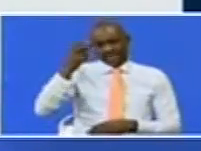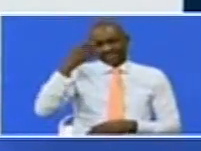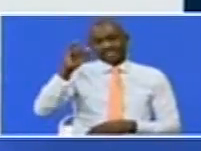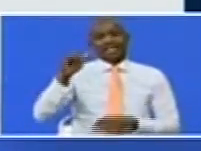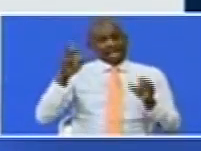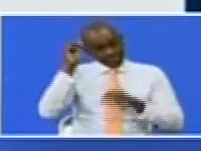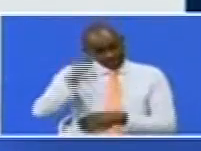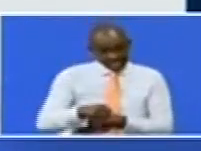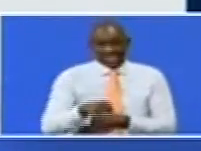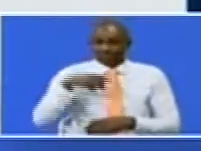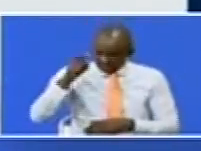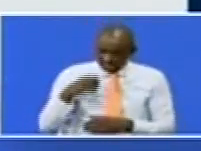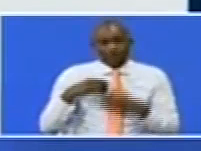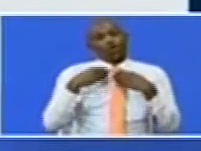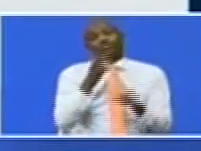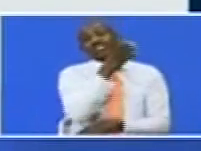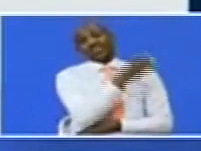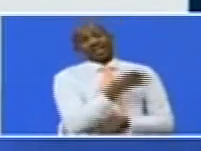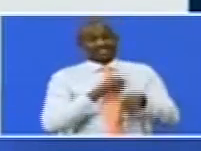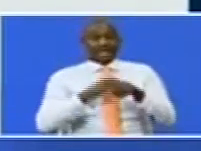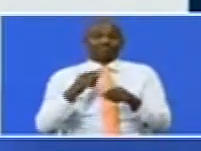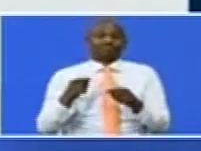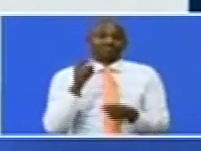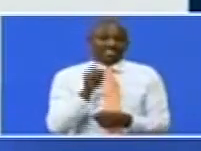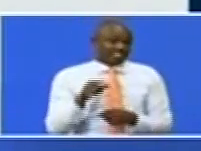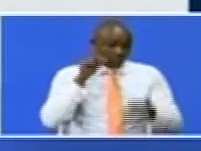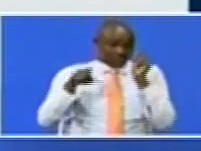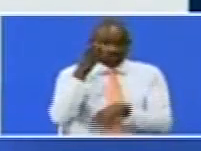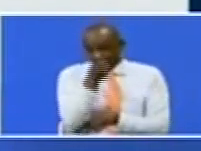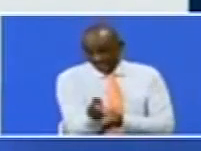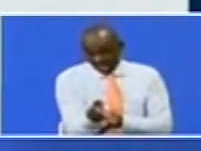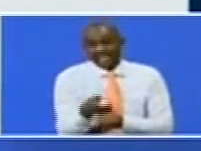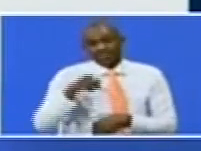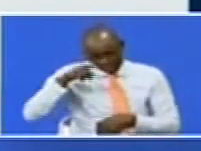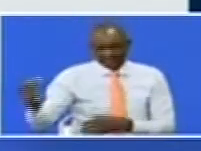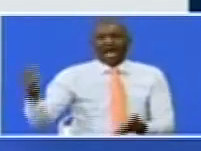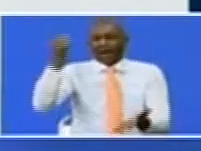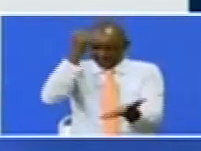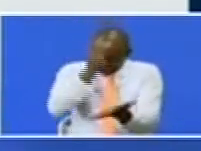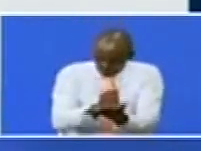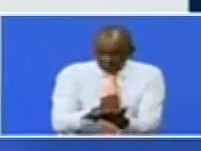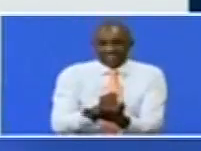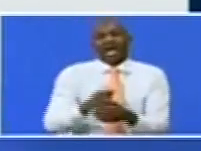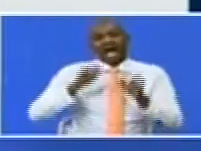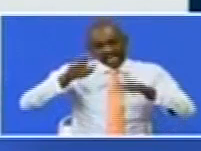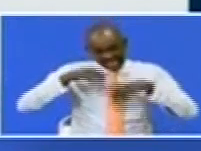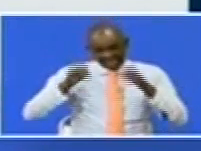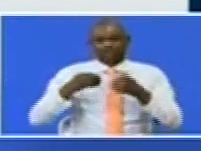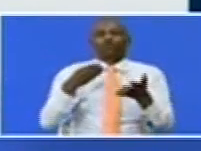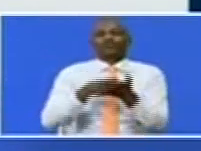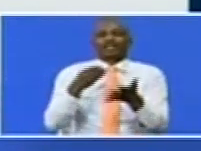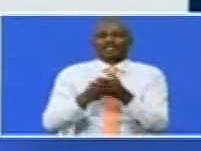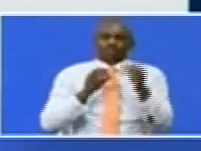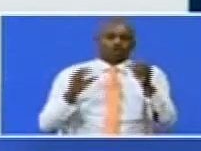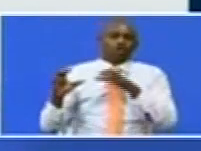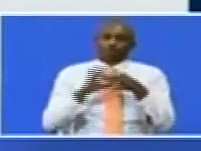Bett, who lost to youthful Senator-elect in the JAP nominations, has been appointed Agricultural Finance Corporation